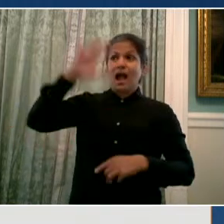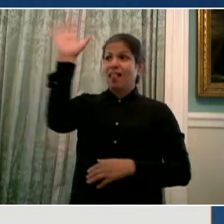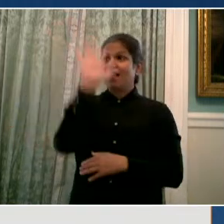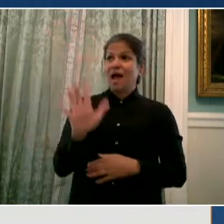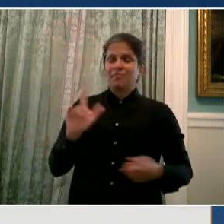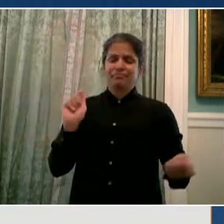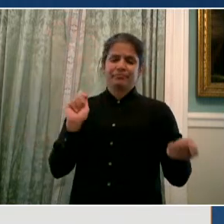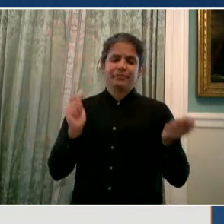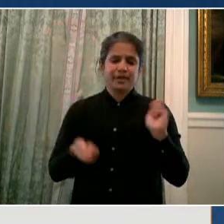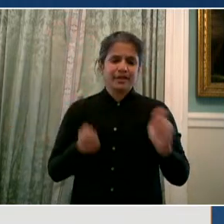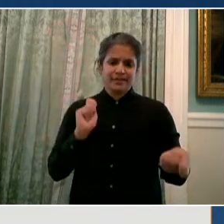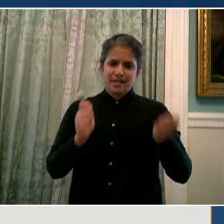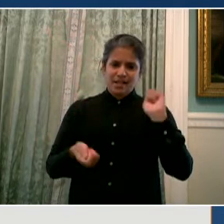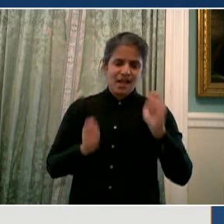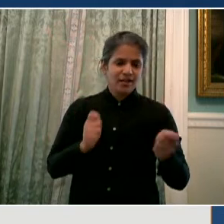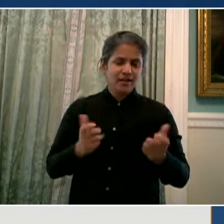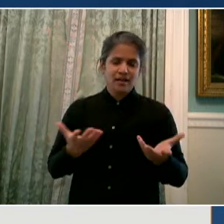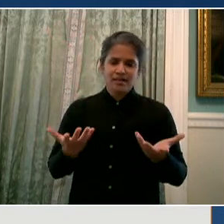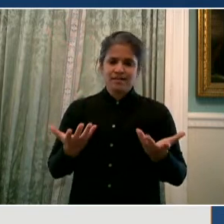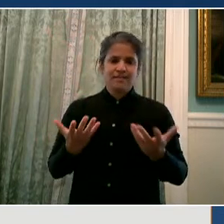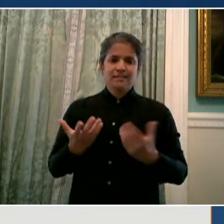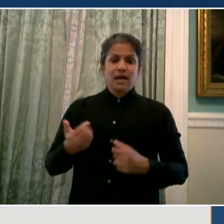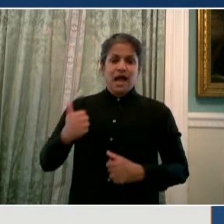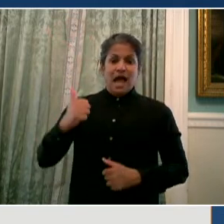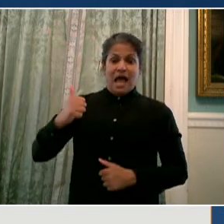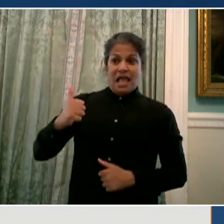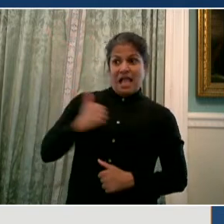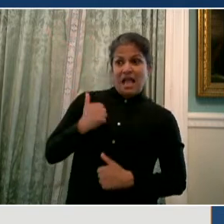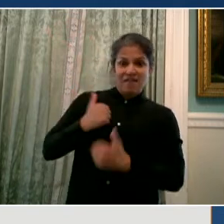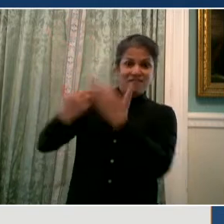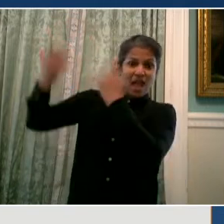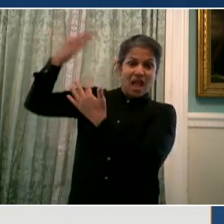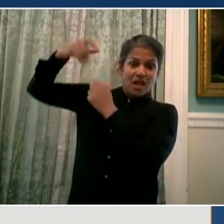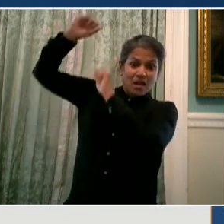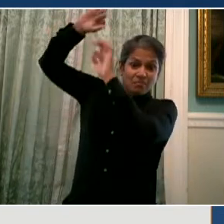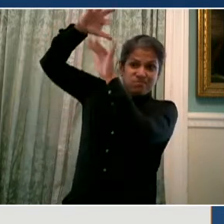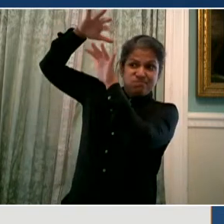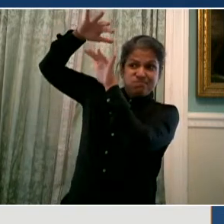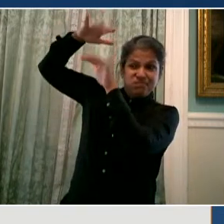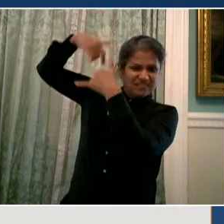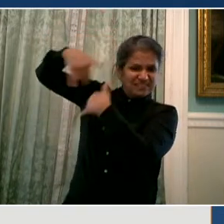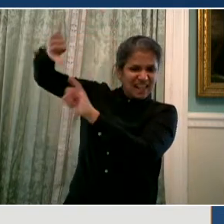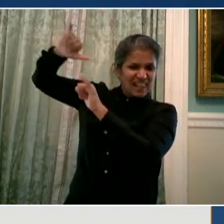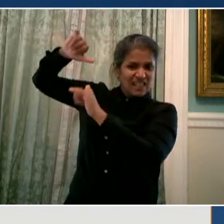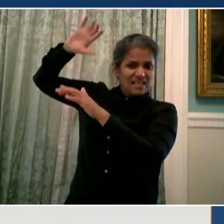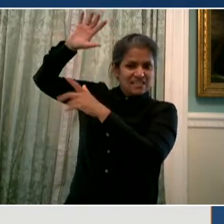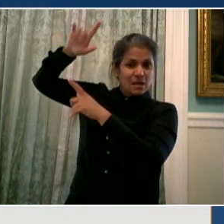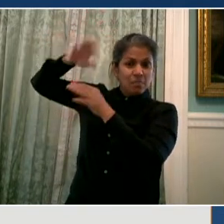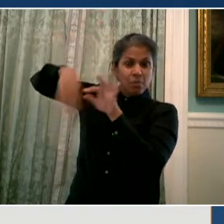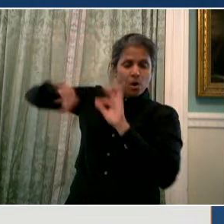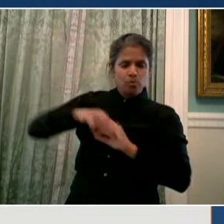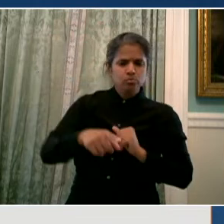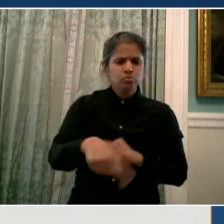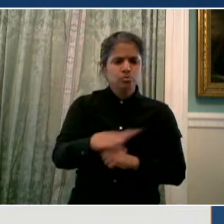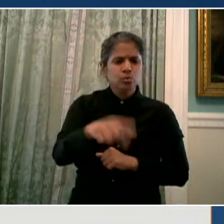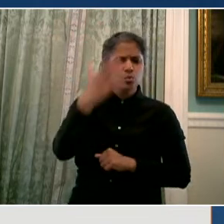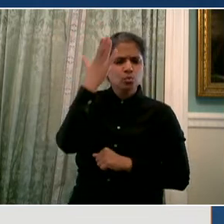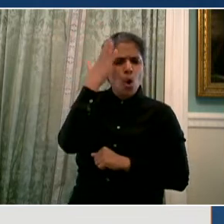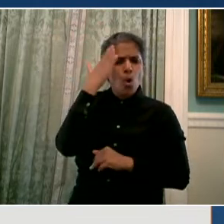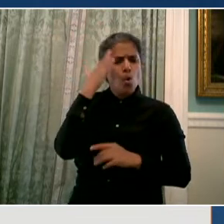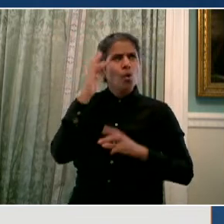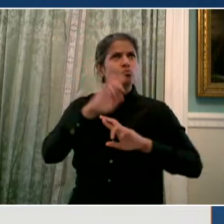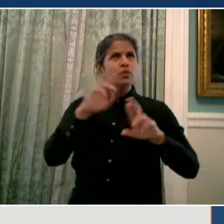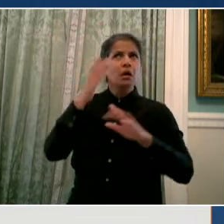we will continue to monitor this and make sure everybody has the information they need to keep themselves and their loved ones safe. Again, cannot emphasize this enough.